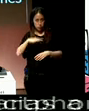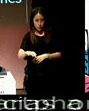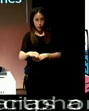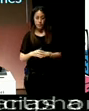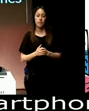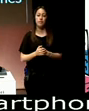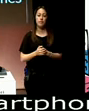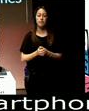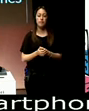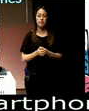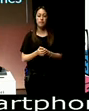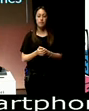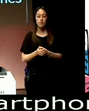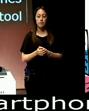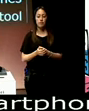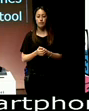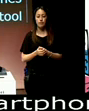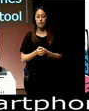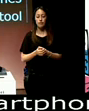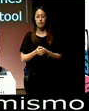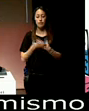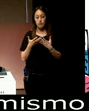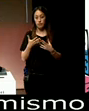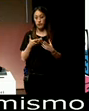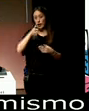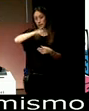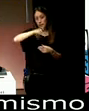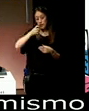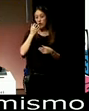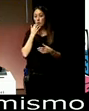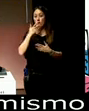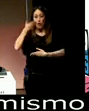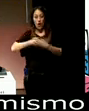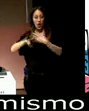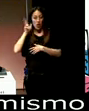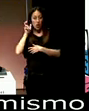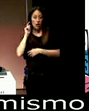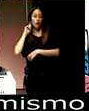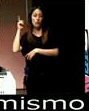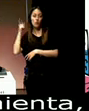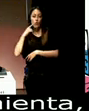can integrate videos in sign language so that